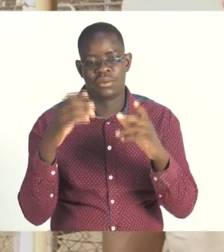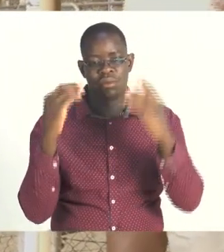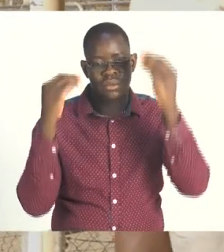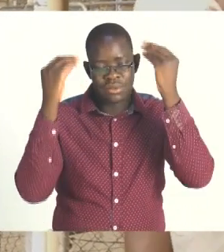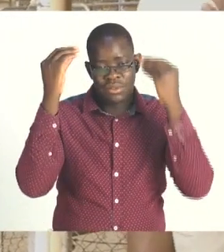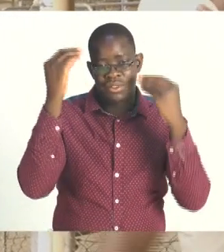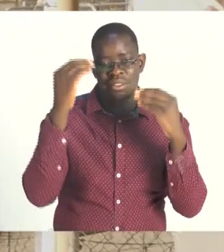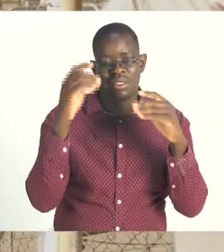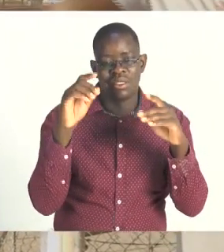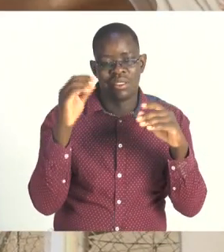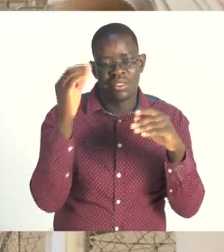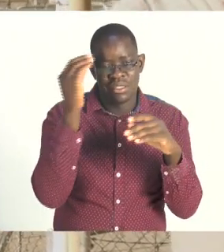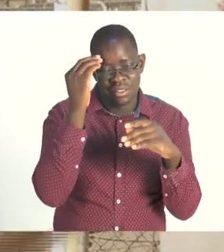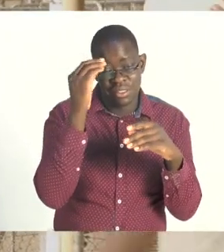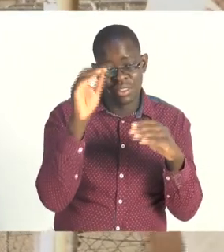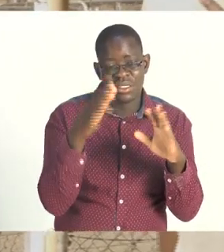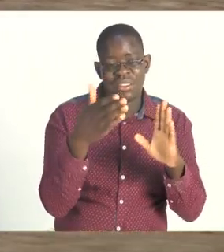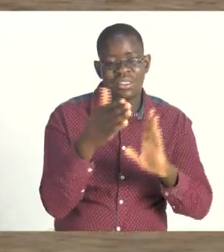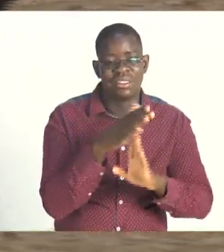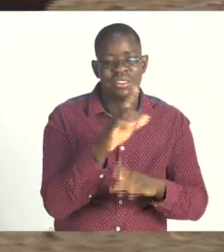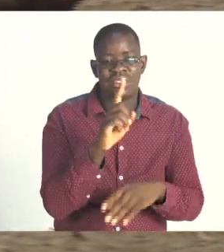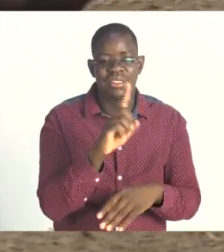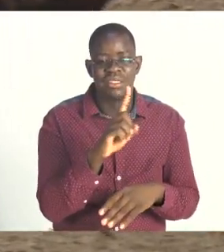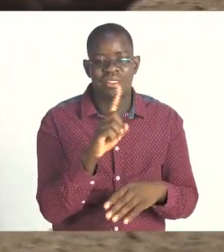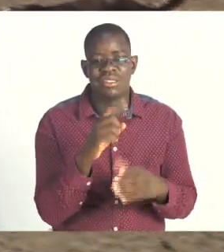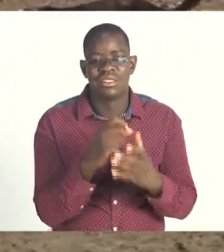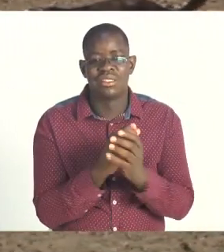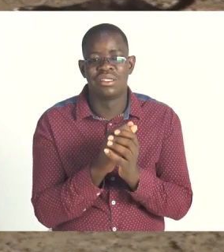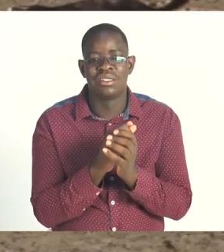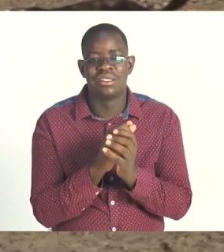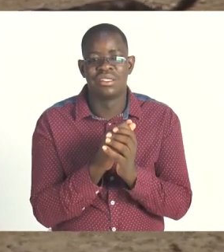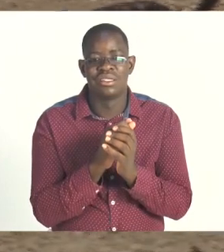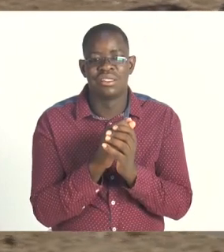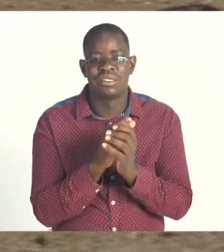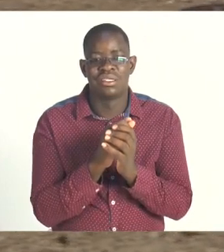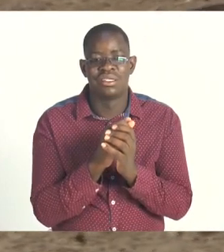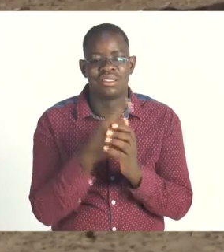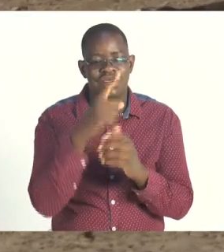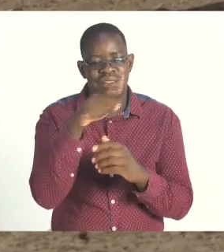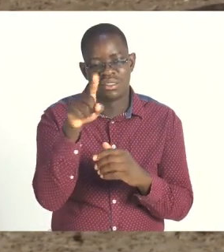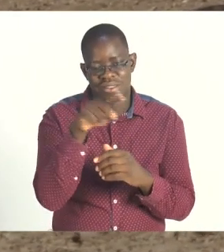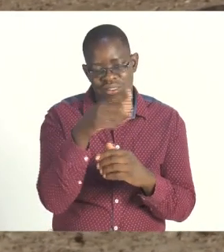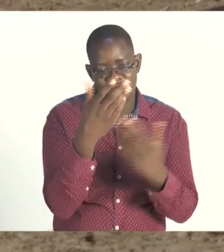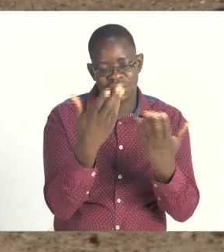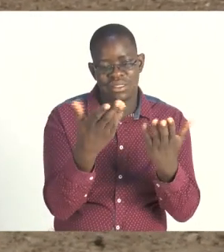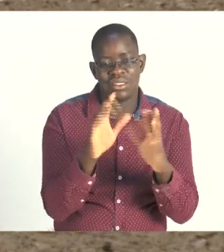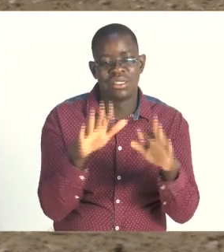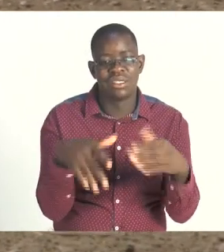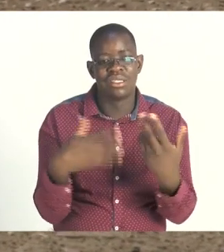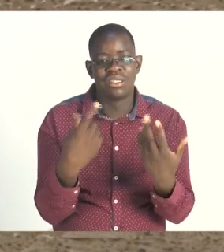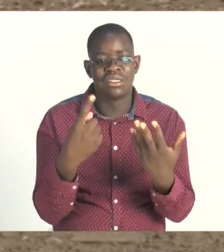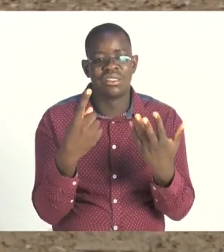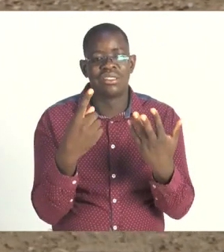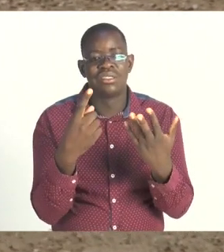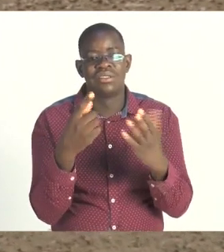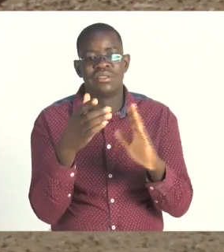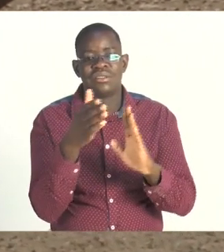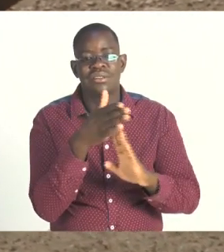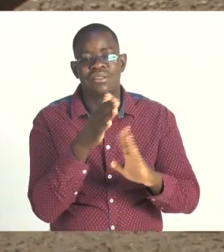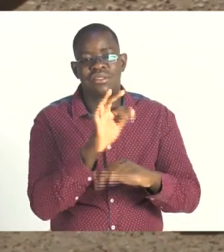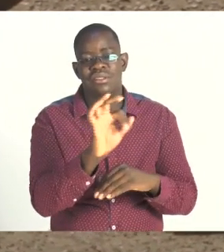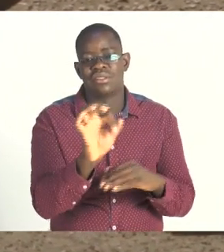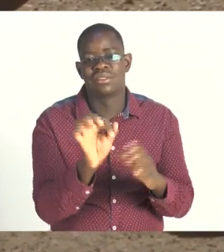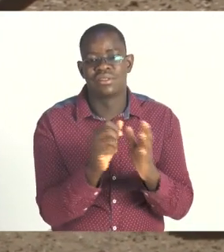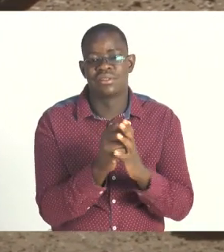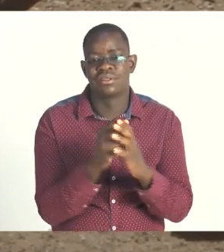here. Look at how they're keeping these poor animals in camps like that. It's so wrong. I mean, how would you feel if you were kept like that? Here comes